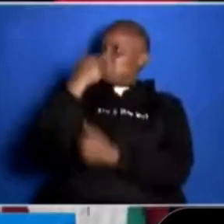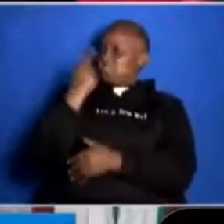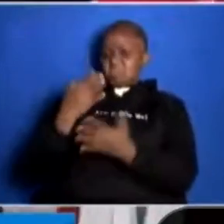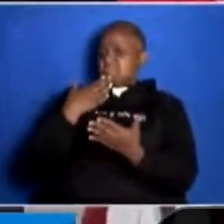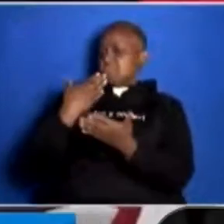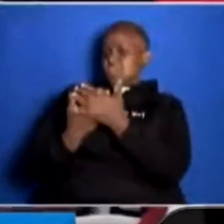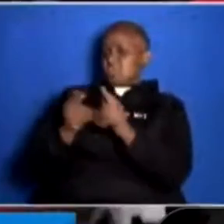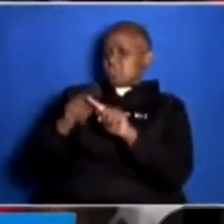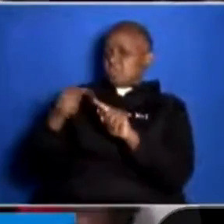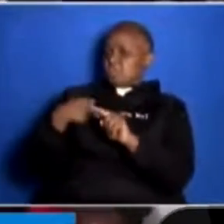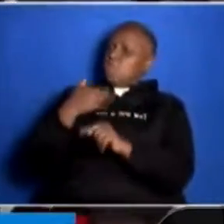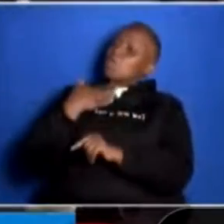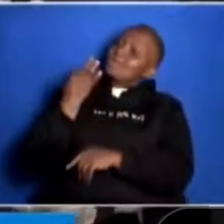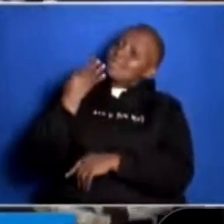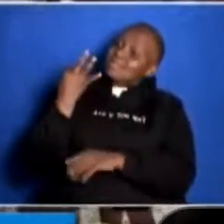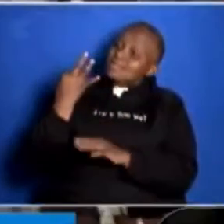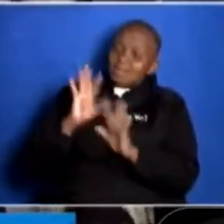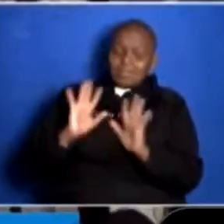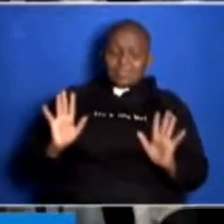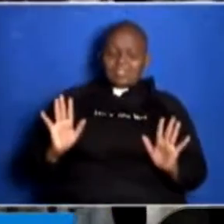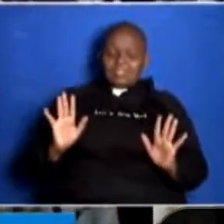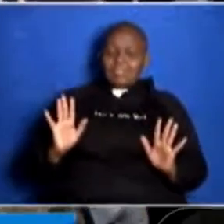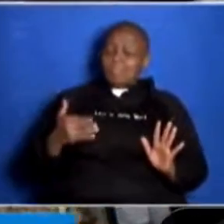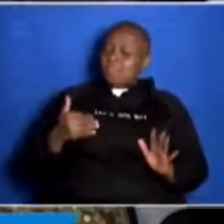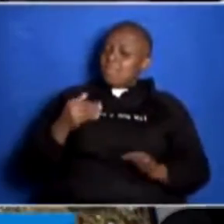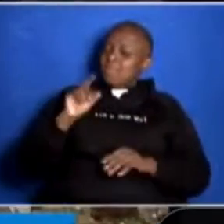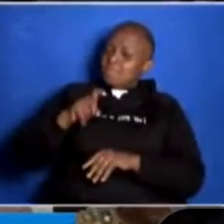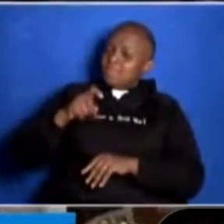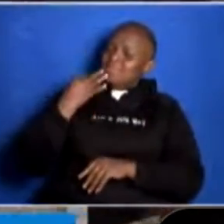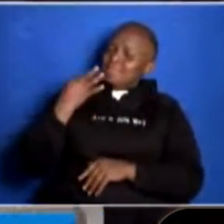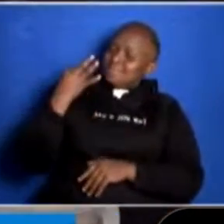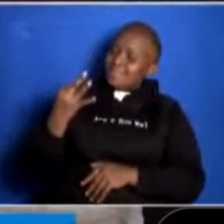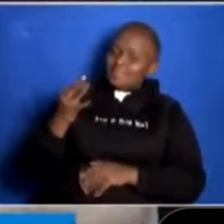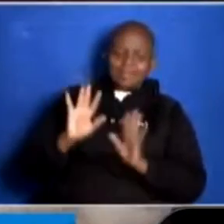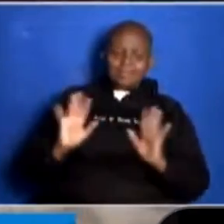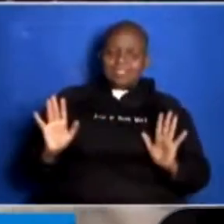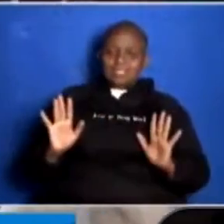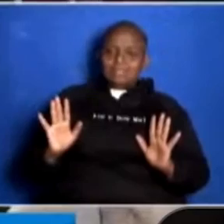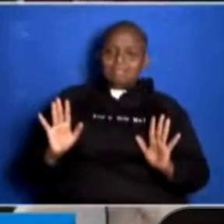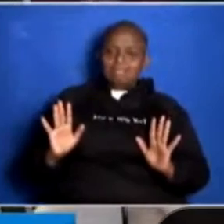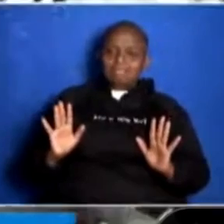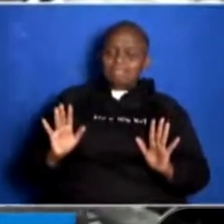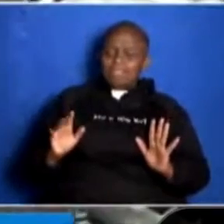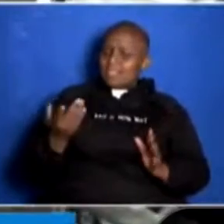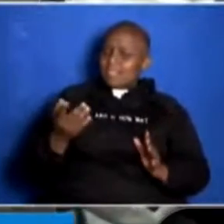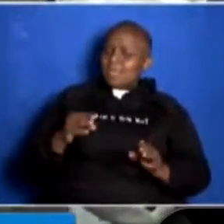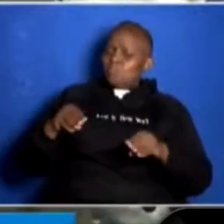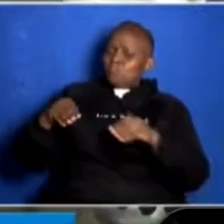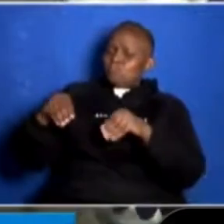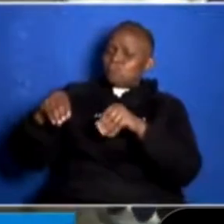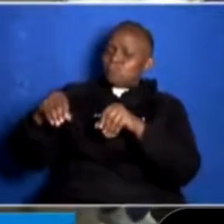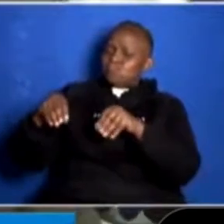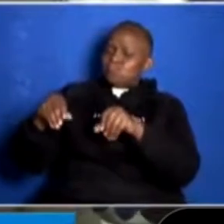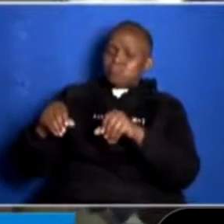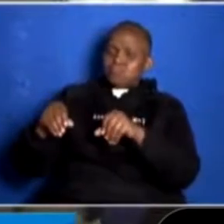But I need 300. Nahitaji 300. I need 300. Nahitaji 300. Determine quality people.